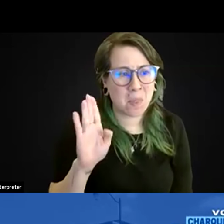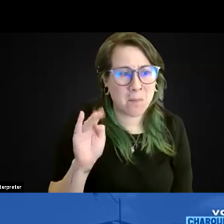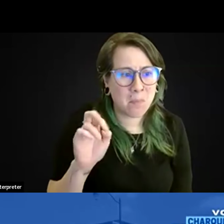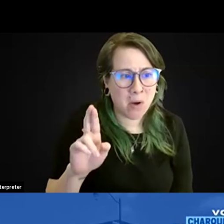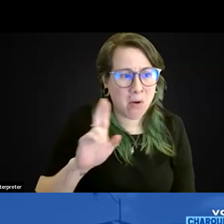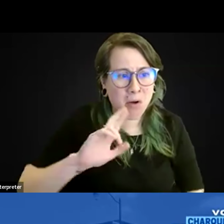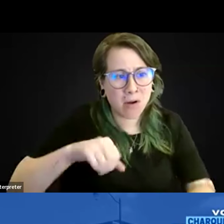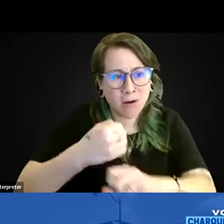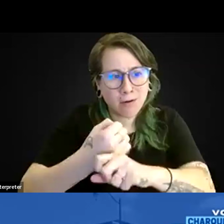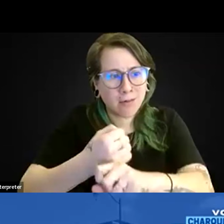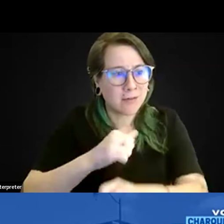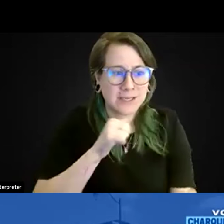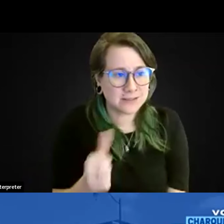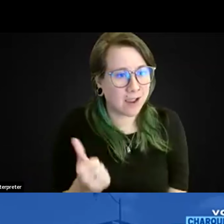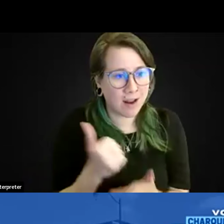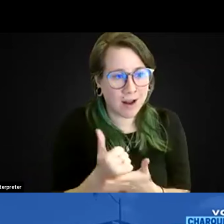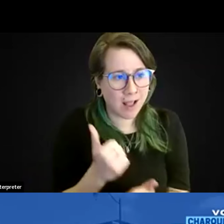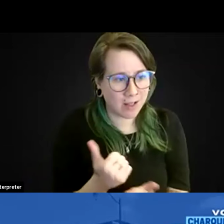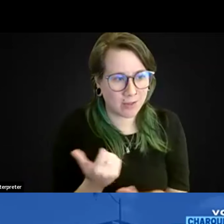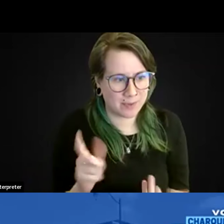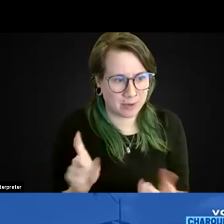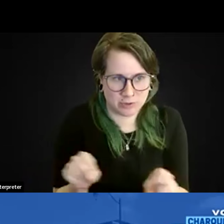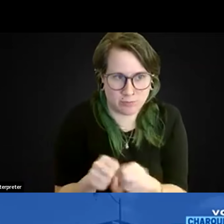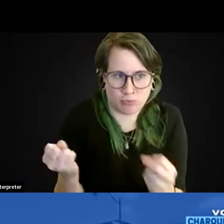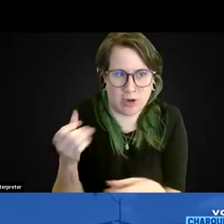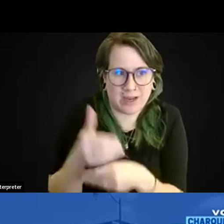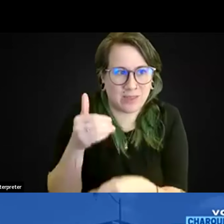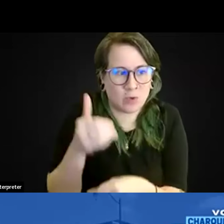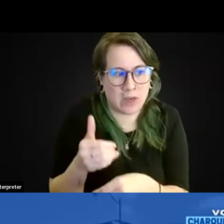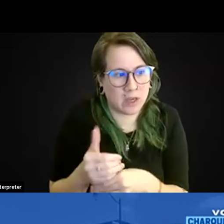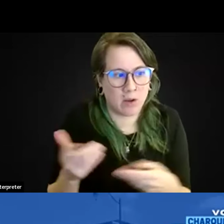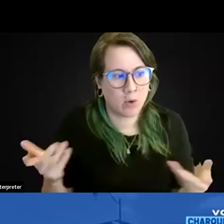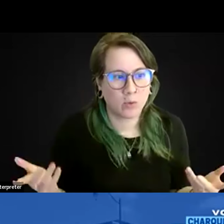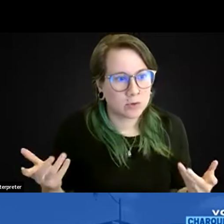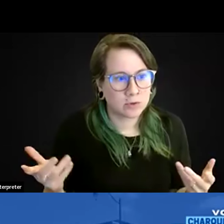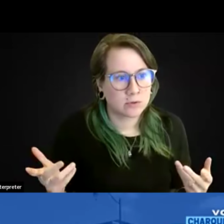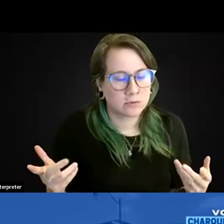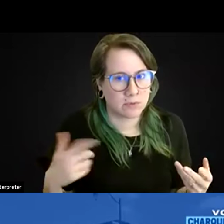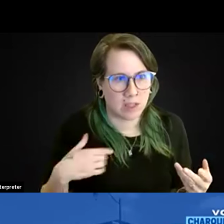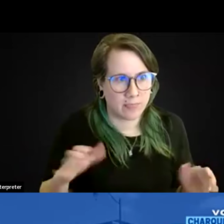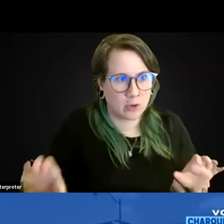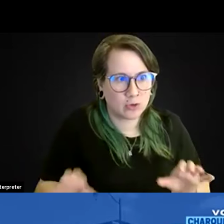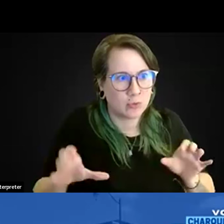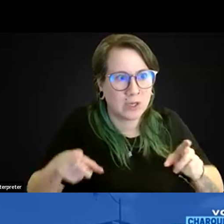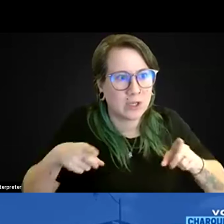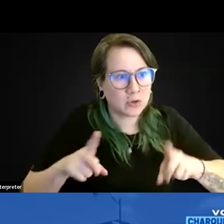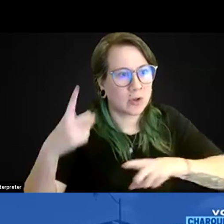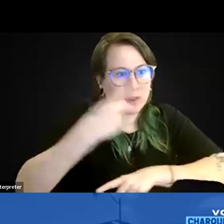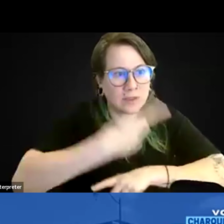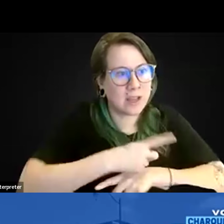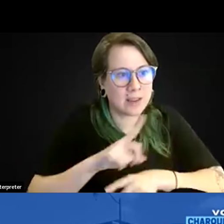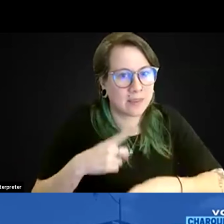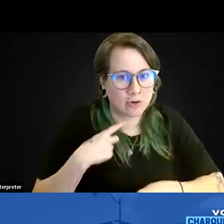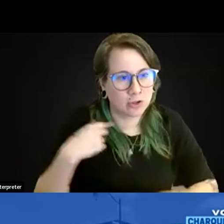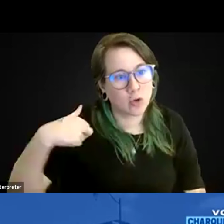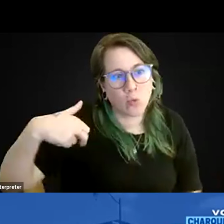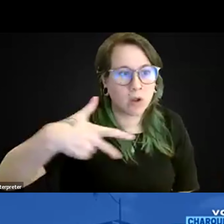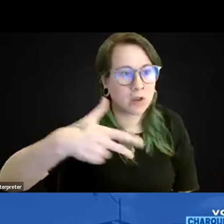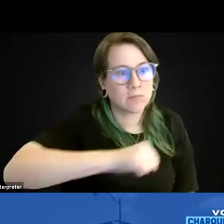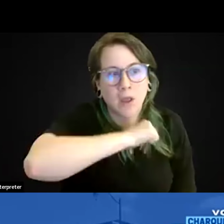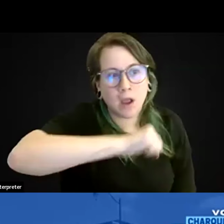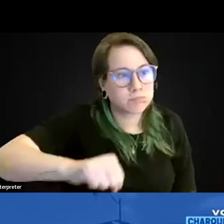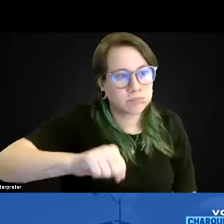help. These folks are brazen and they're doing it in daytime, and they're